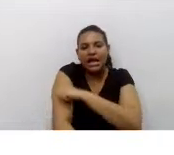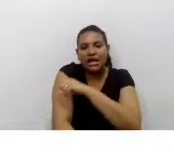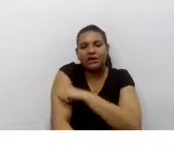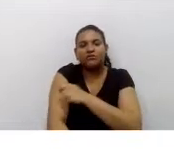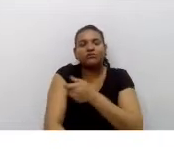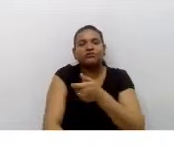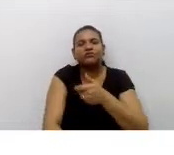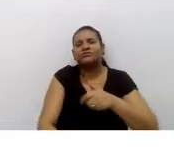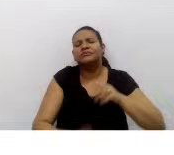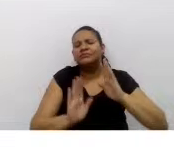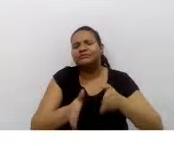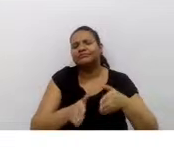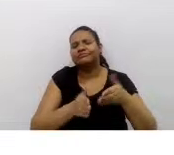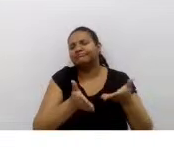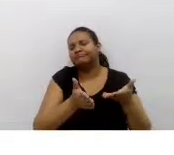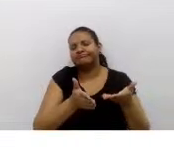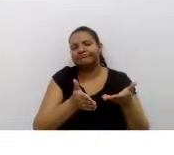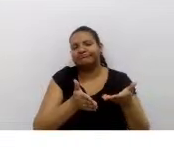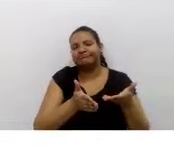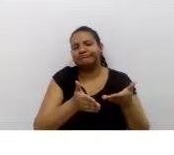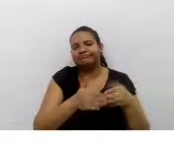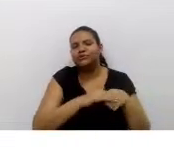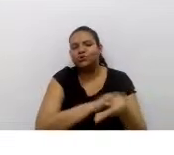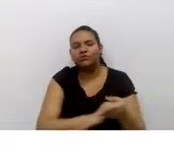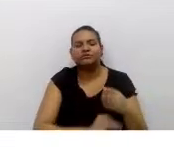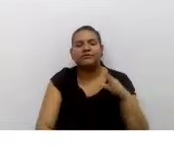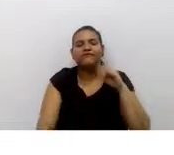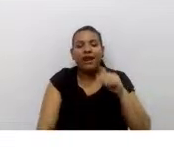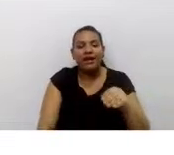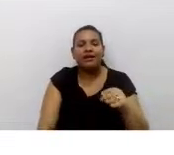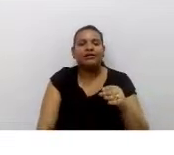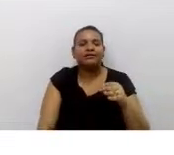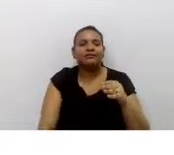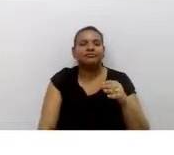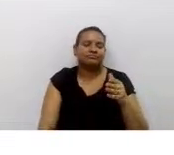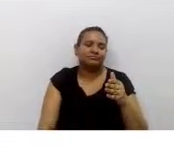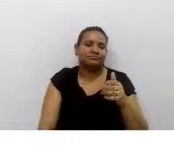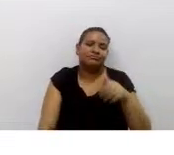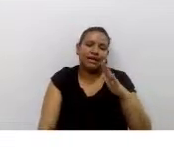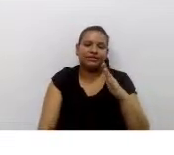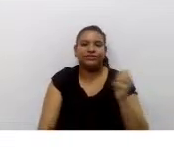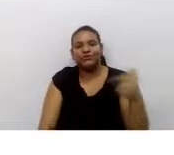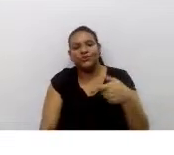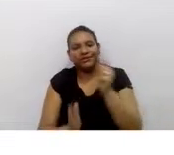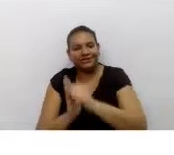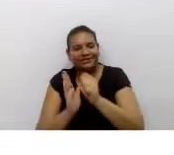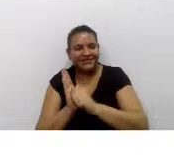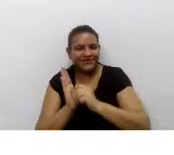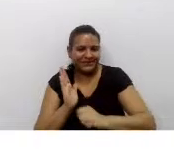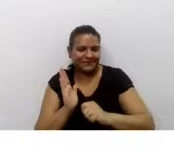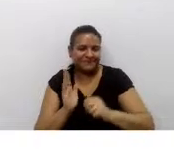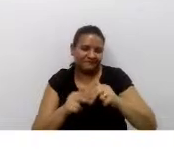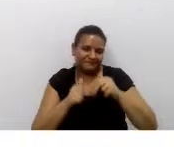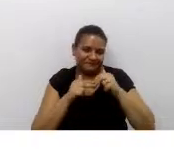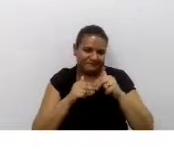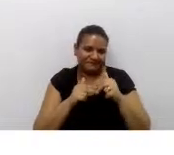speaking, who enjoy speaking, but who perhaps have difficulty writing, for example. Now, learners who struggle with